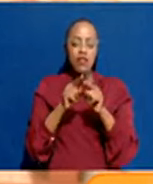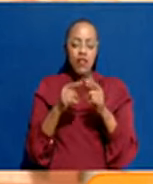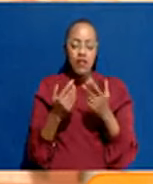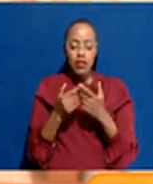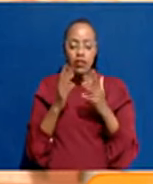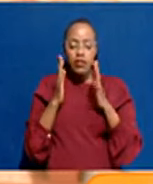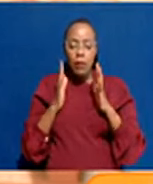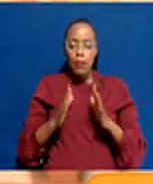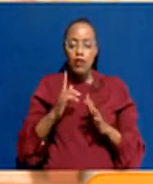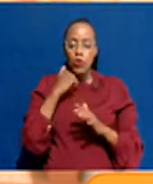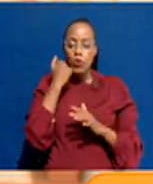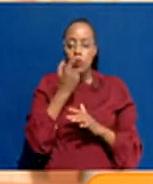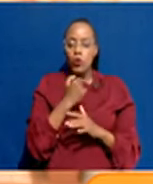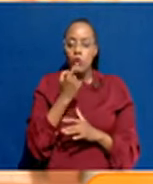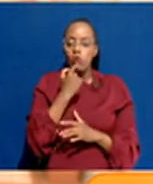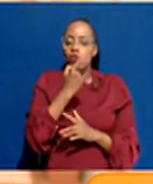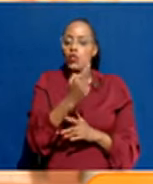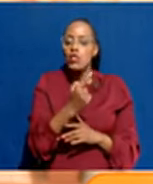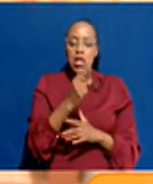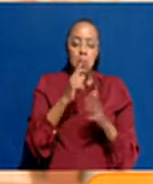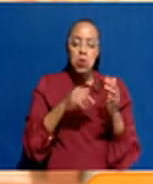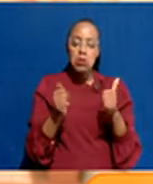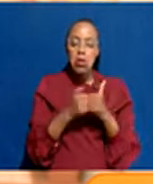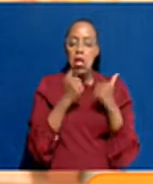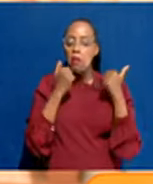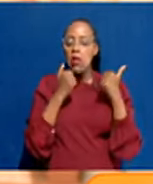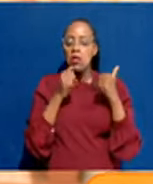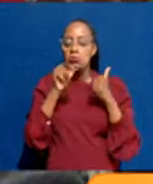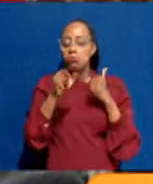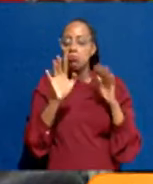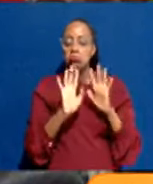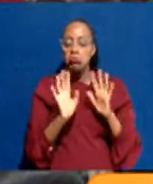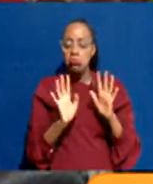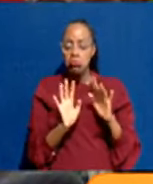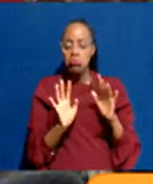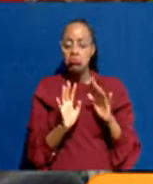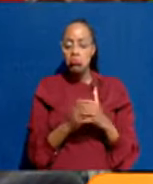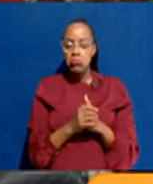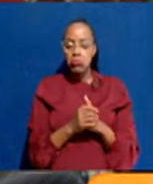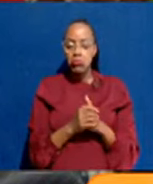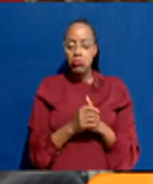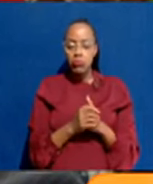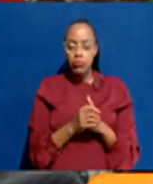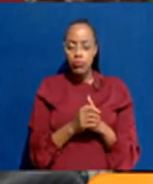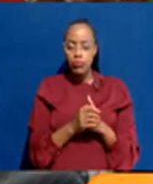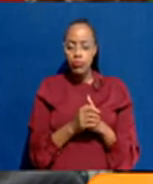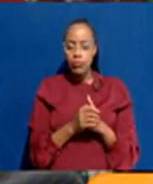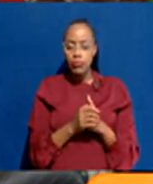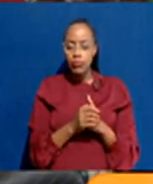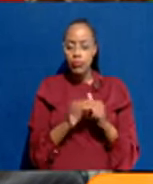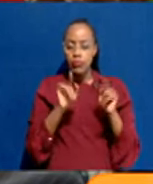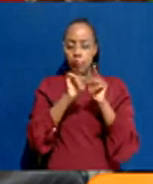impulsive, unpredictable. Is that what you found as well? Well,